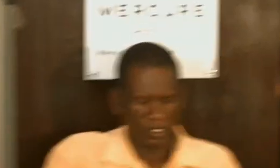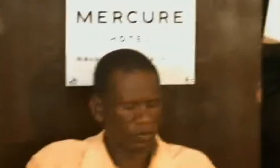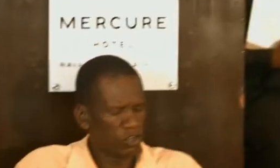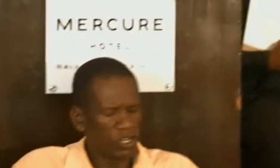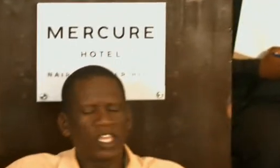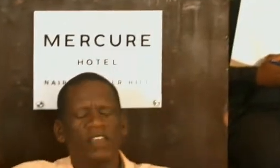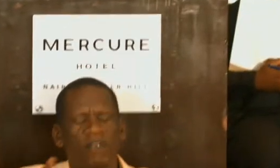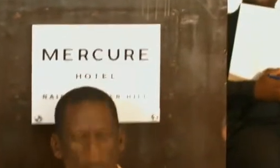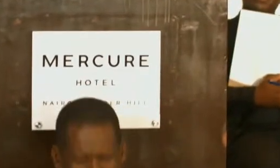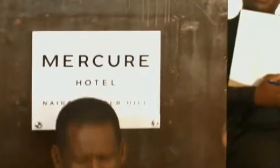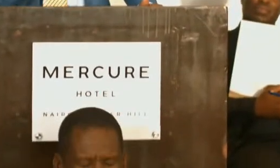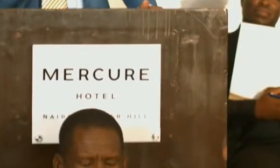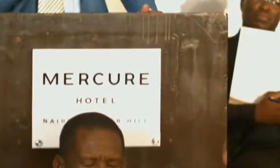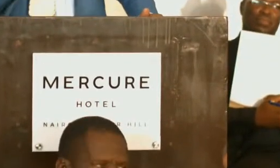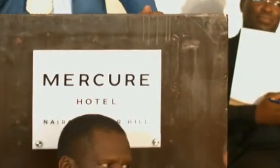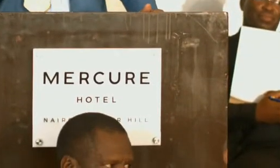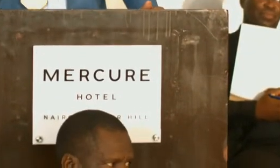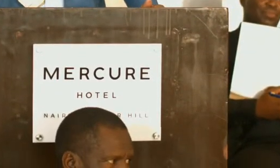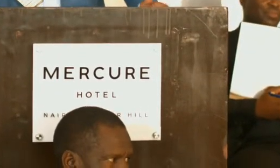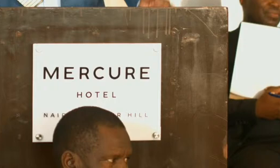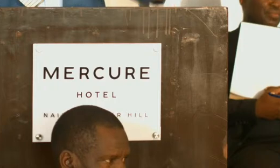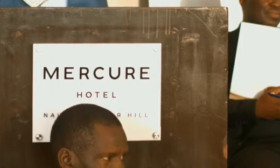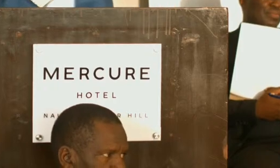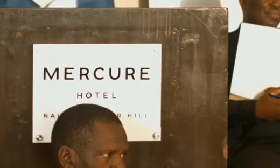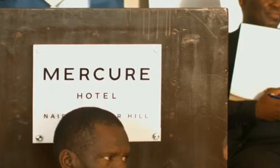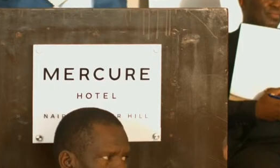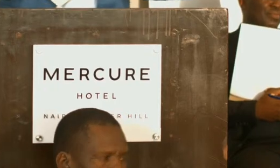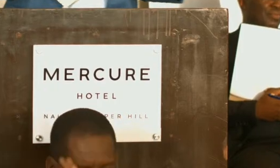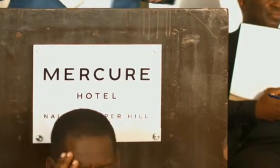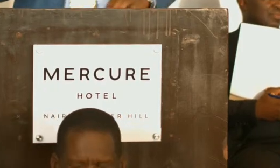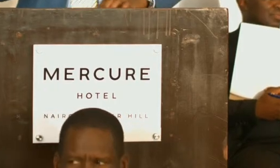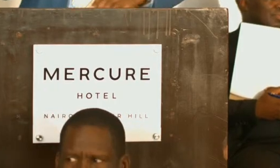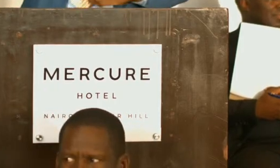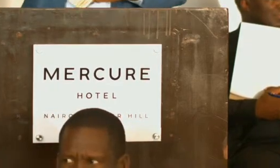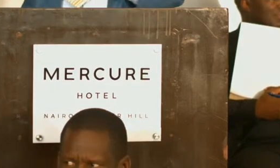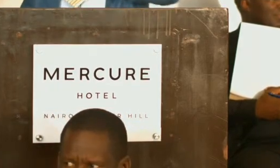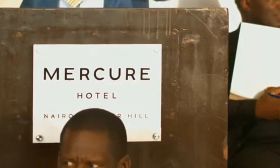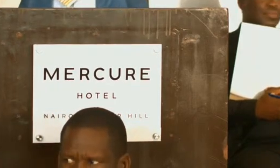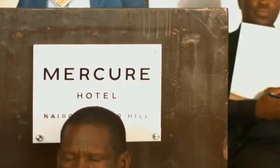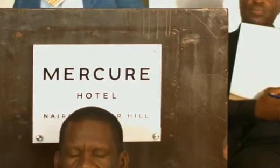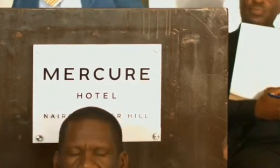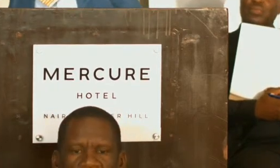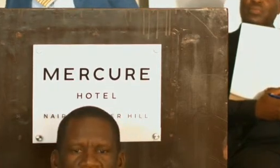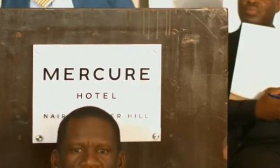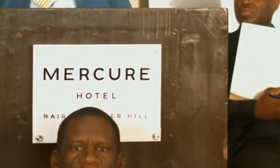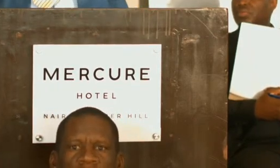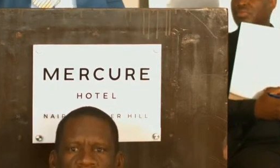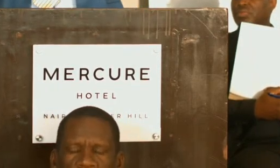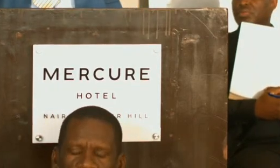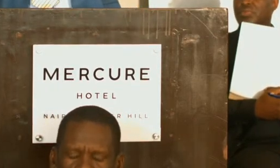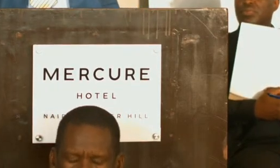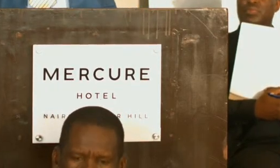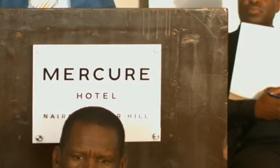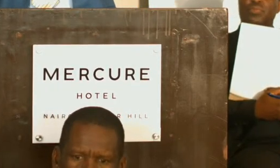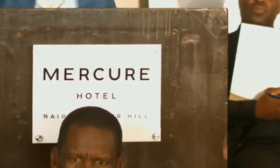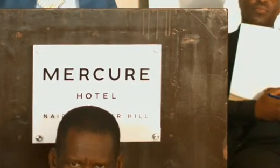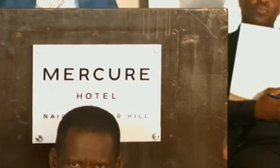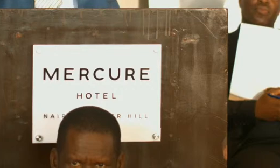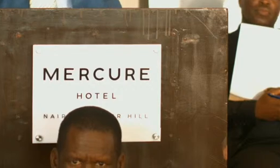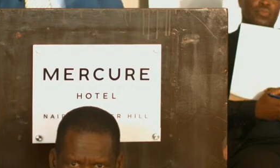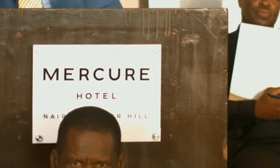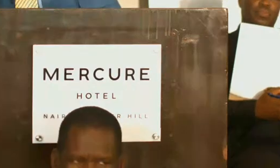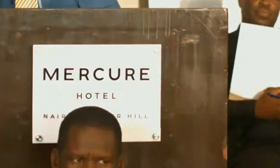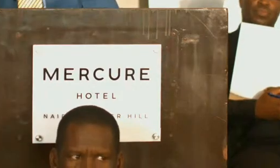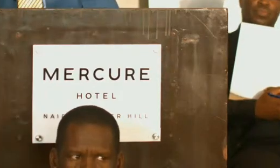give up on yourself I think that's just sufficient and I would also appeal to each and every one of you